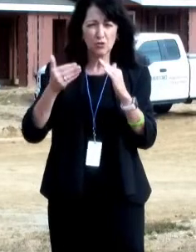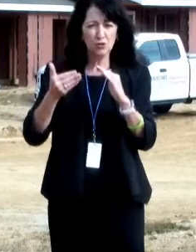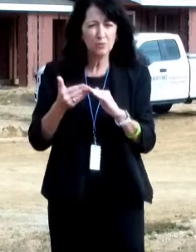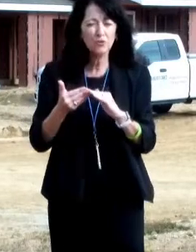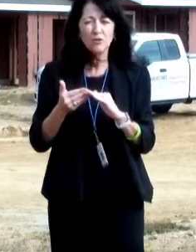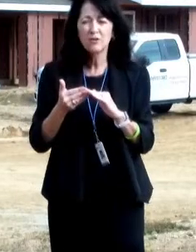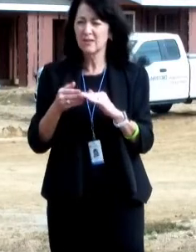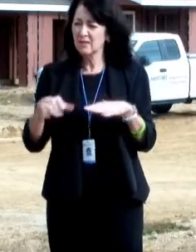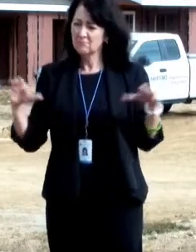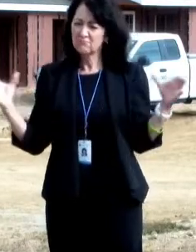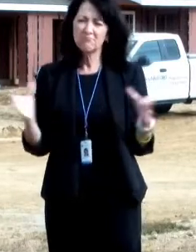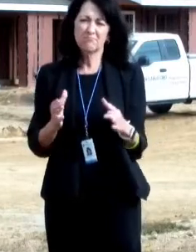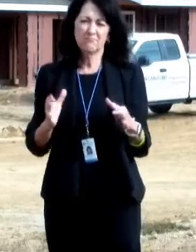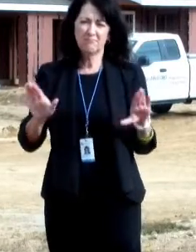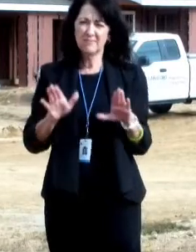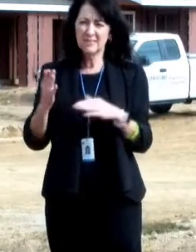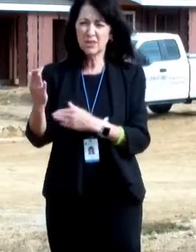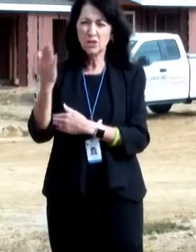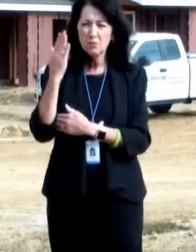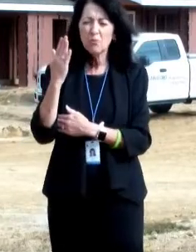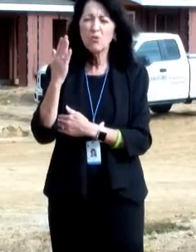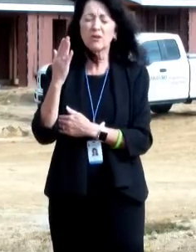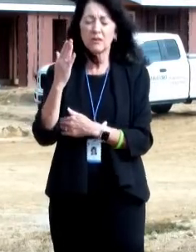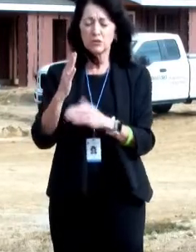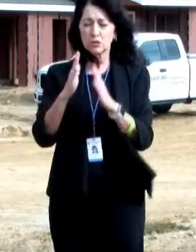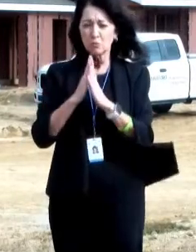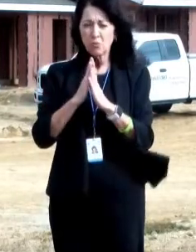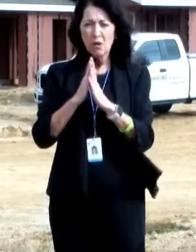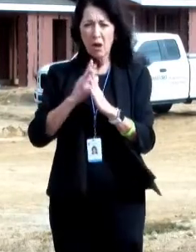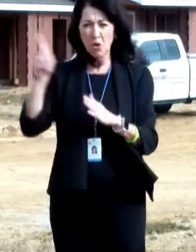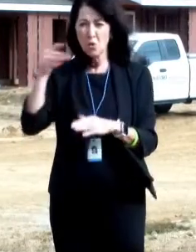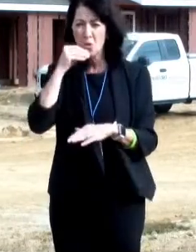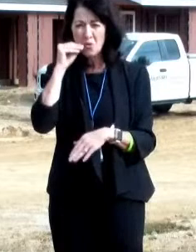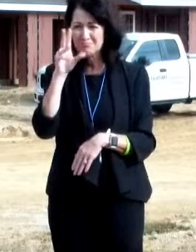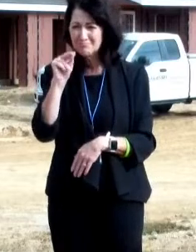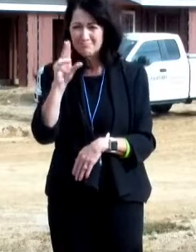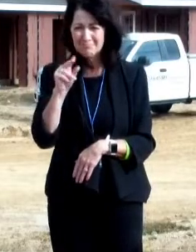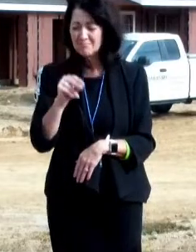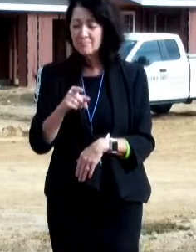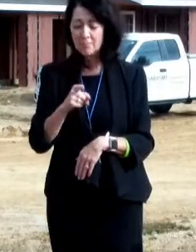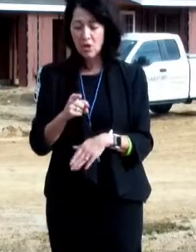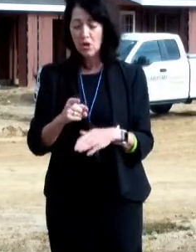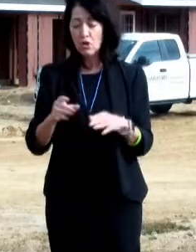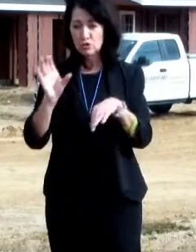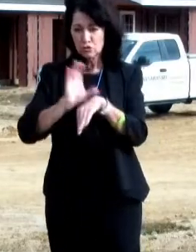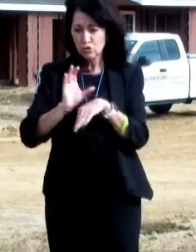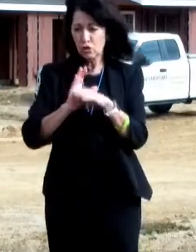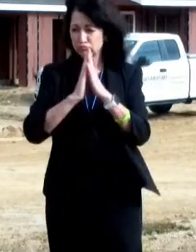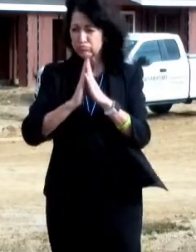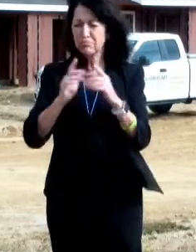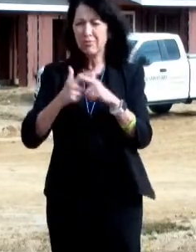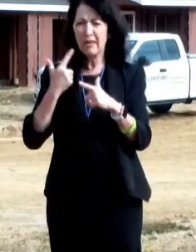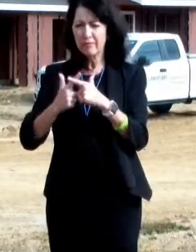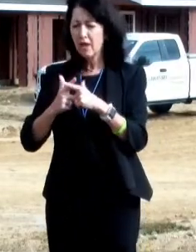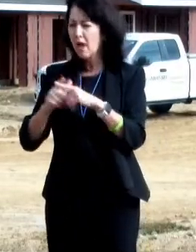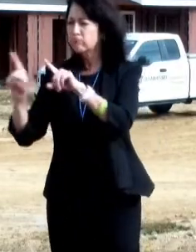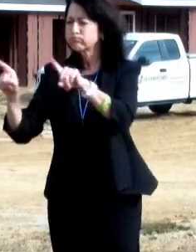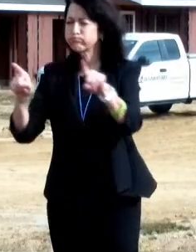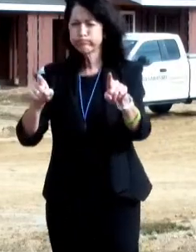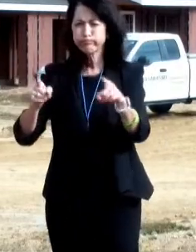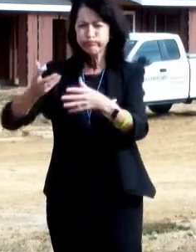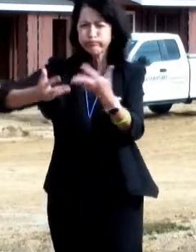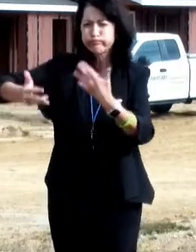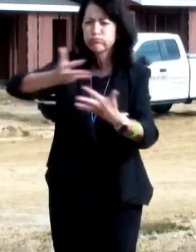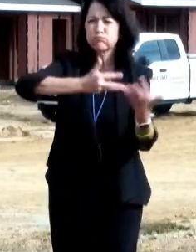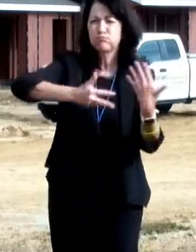Sunday mornings and pray and sing and then go home. They would go out to the community and do all kinds of things to empower people and lift people up